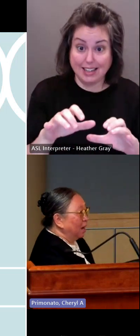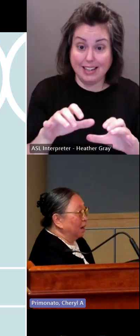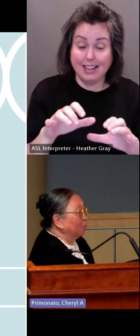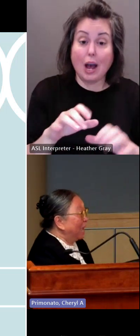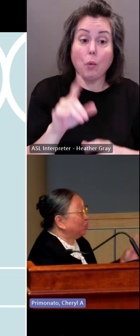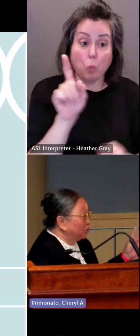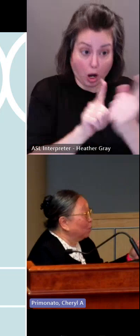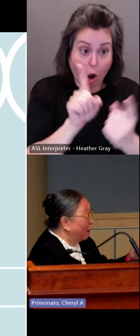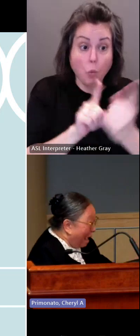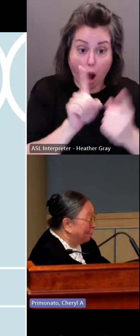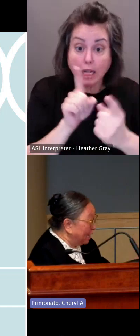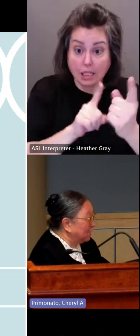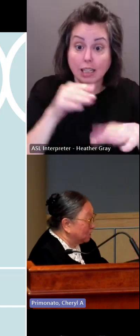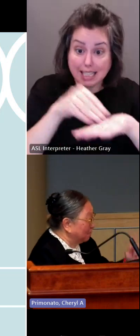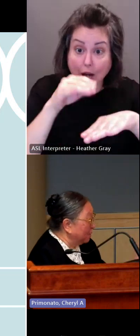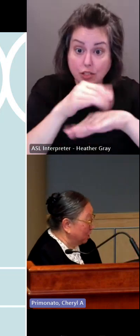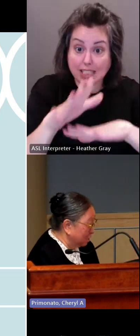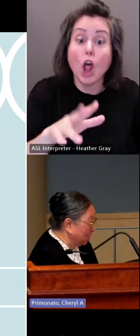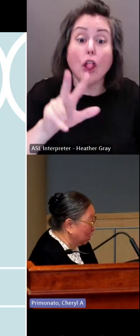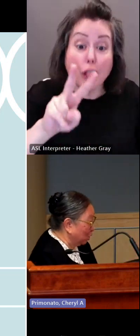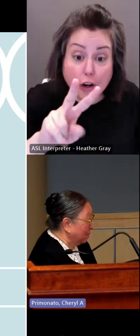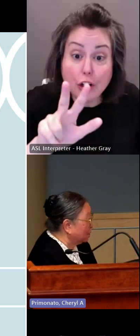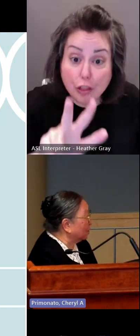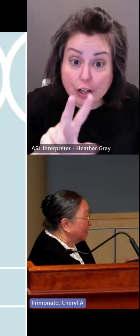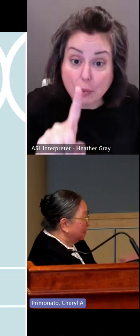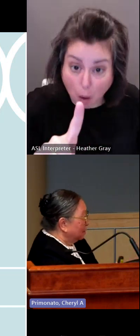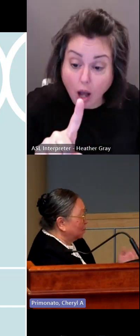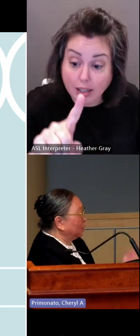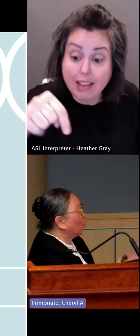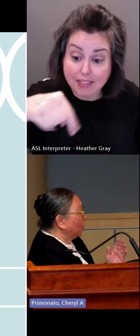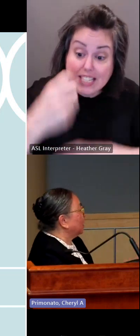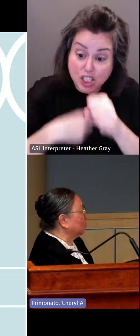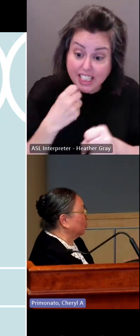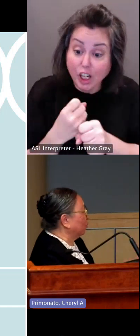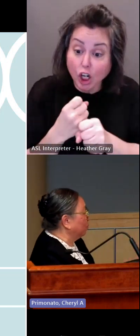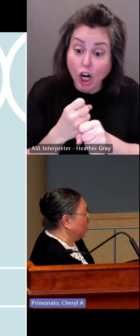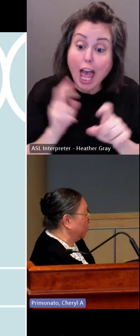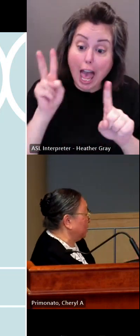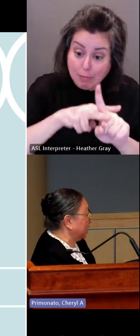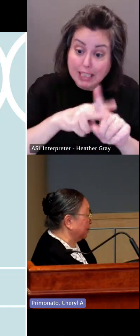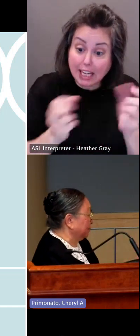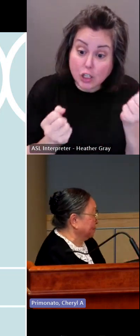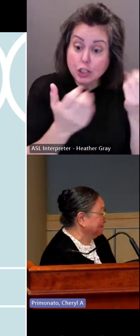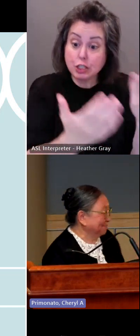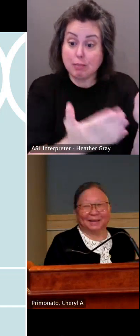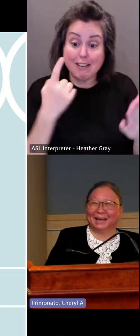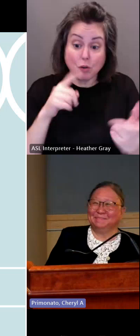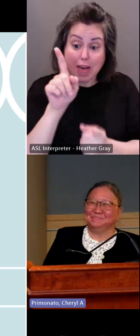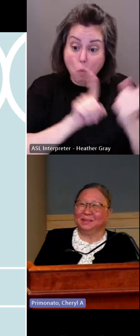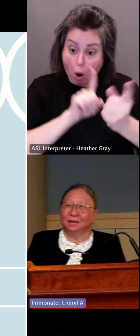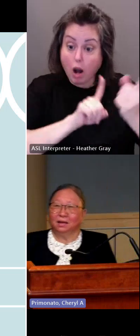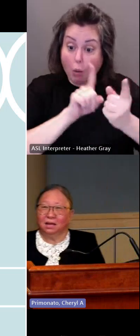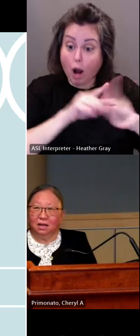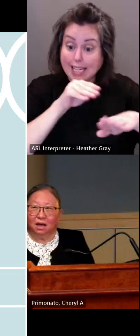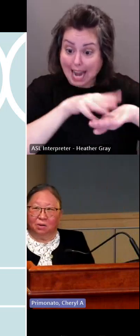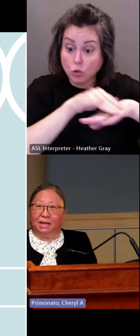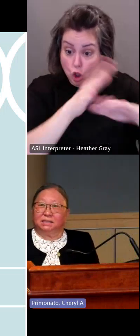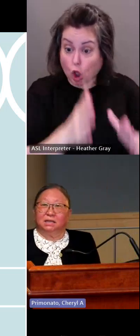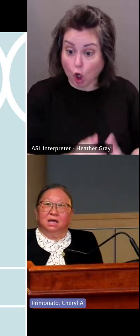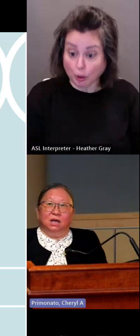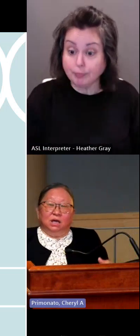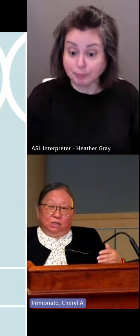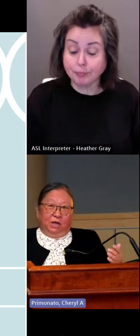counseling. We had 31 applications submitted just this year. So it correlates with each other. Okay?